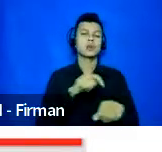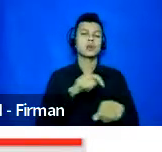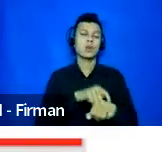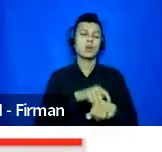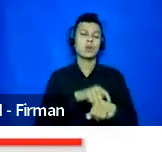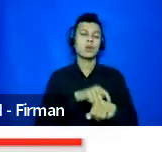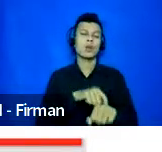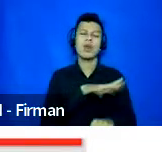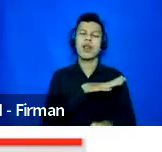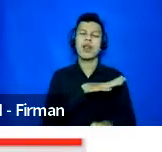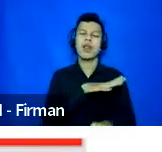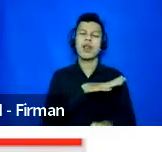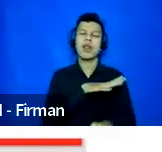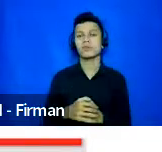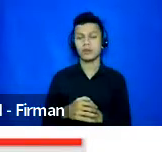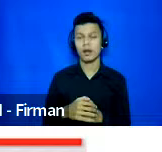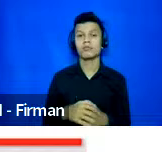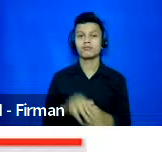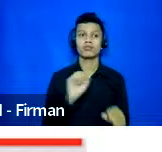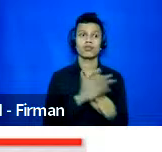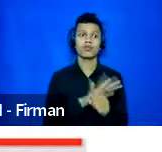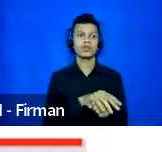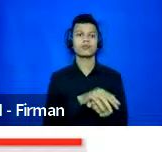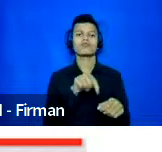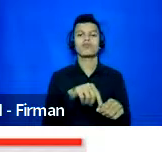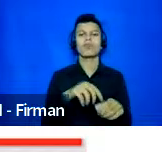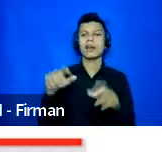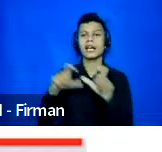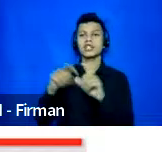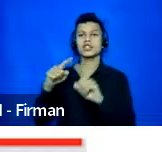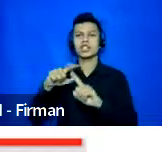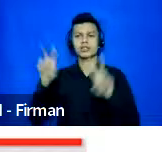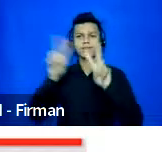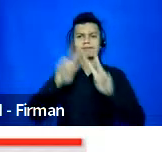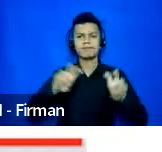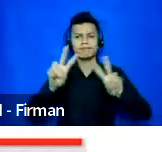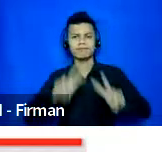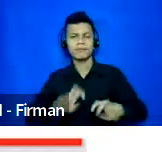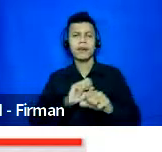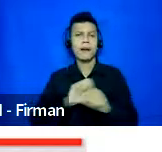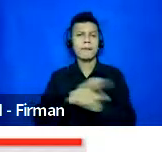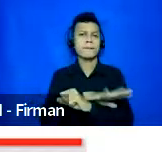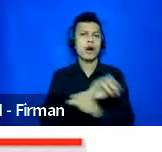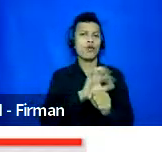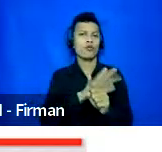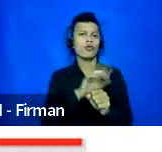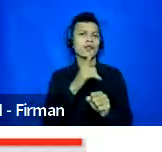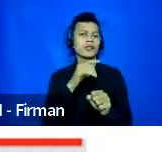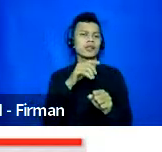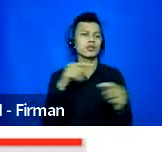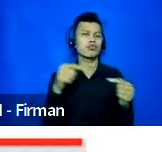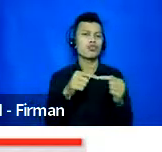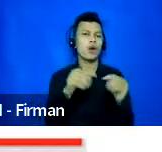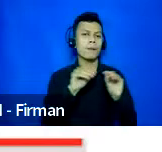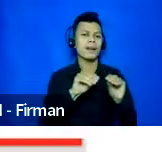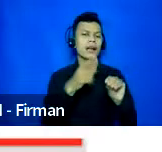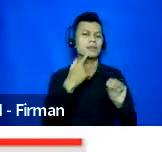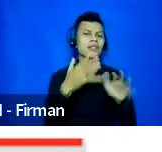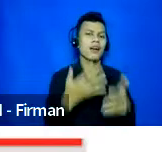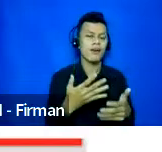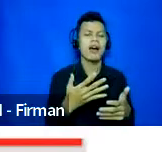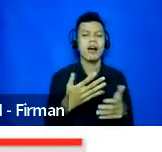a research to understand the hidden impact of COVID-19 on children's education. And this is what you can see on my slide